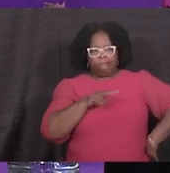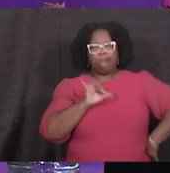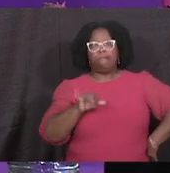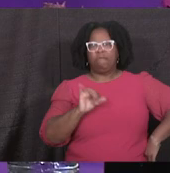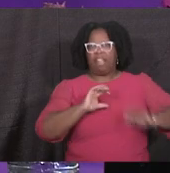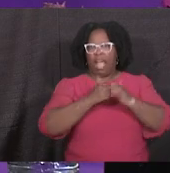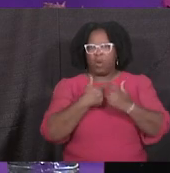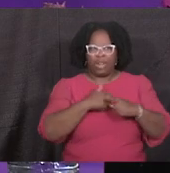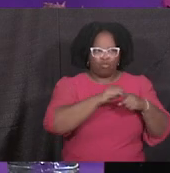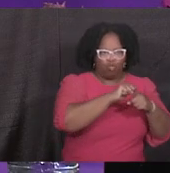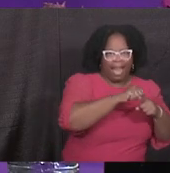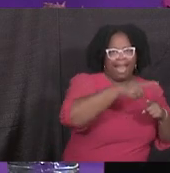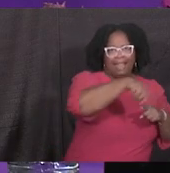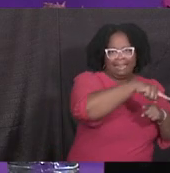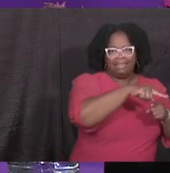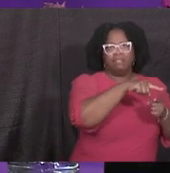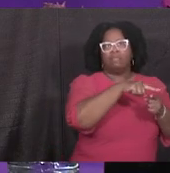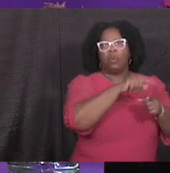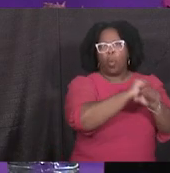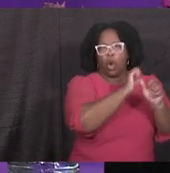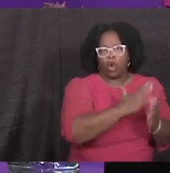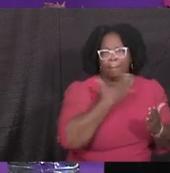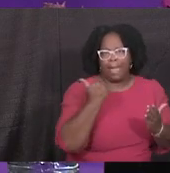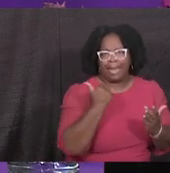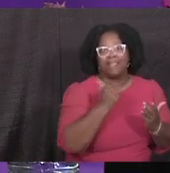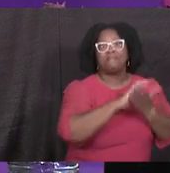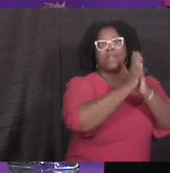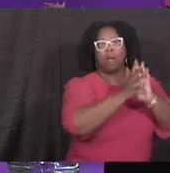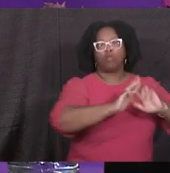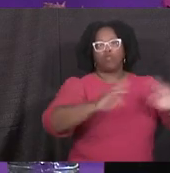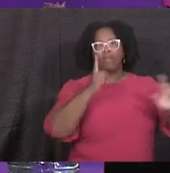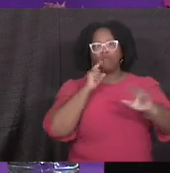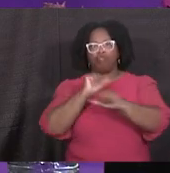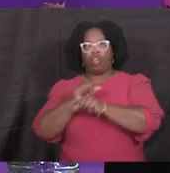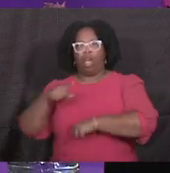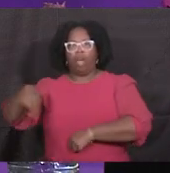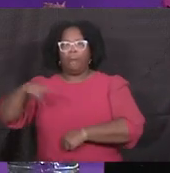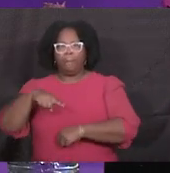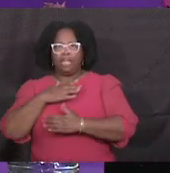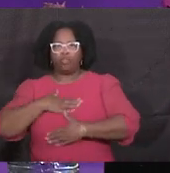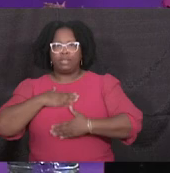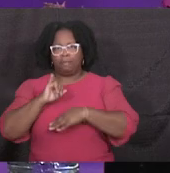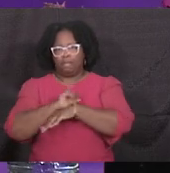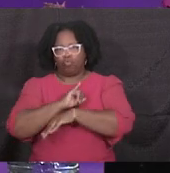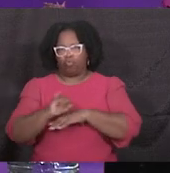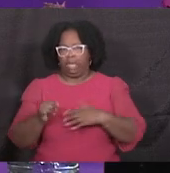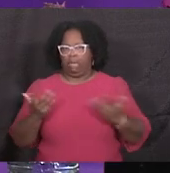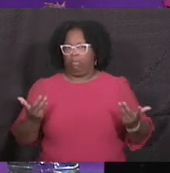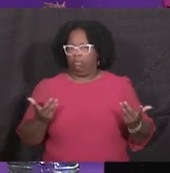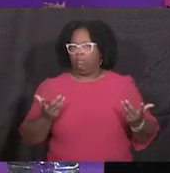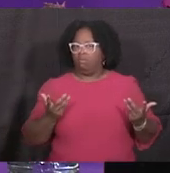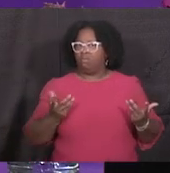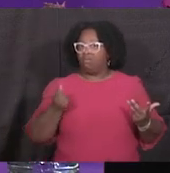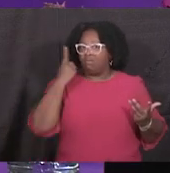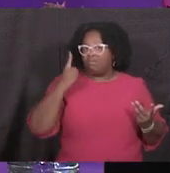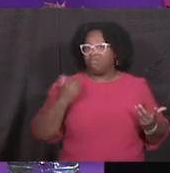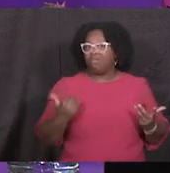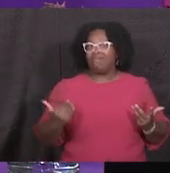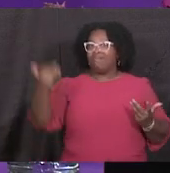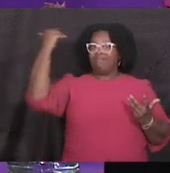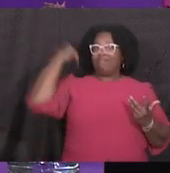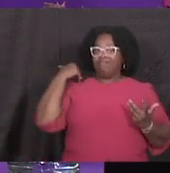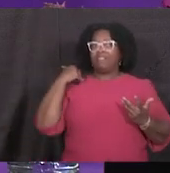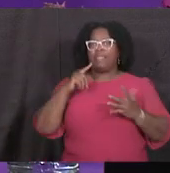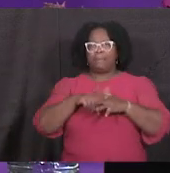better trained and that they're actually job ready for the entertainment industry? And I would say, you know, that was back then, kind of at the beginning